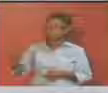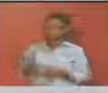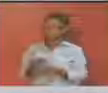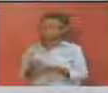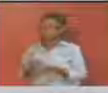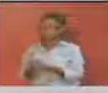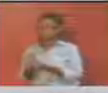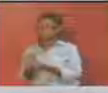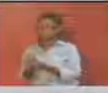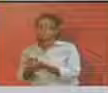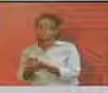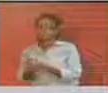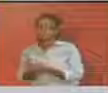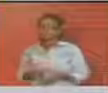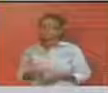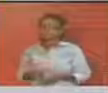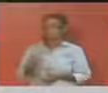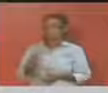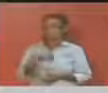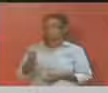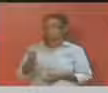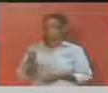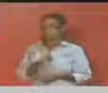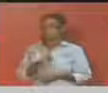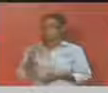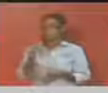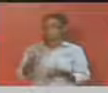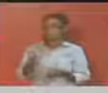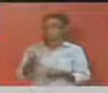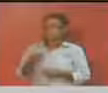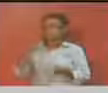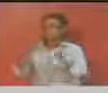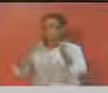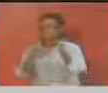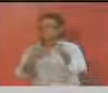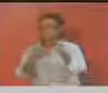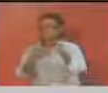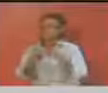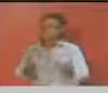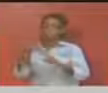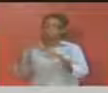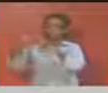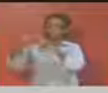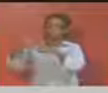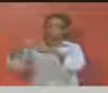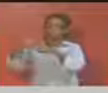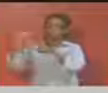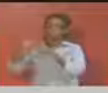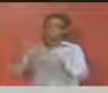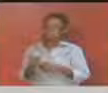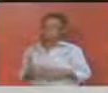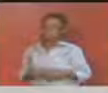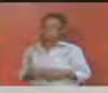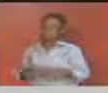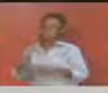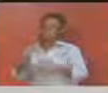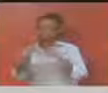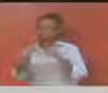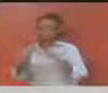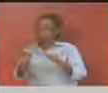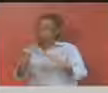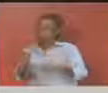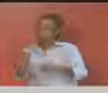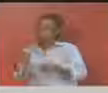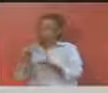application to Chemistry, Food and Drugs that the minister signs off on, that this new site is